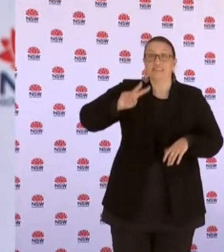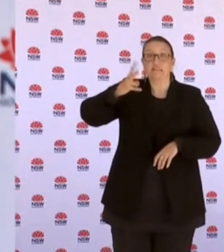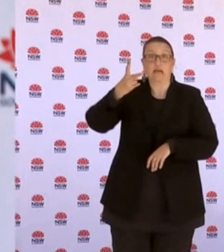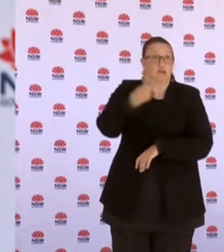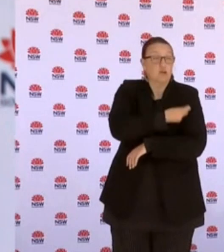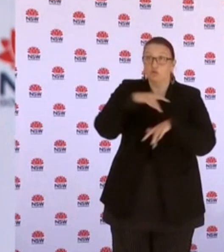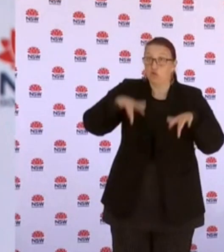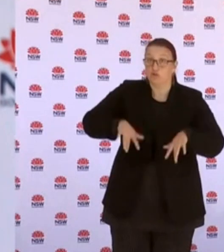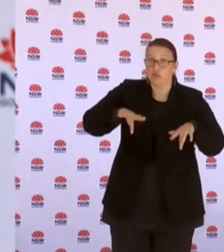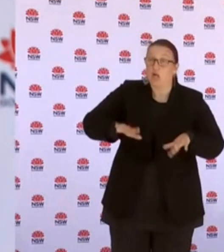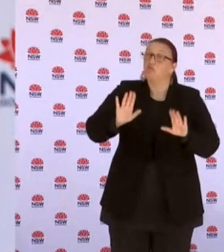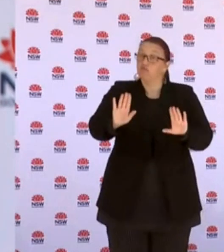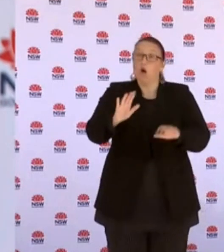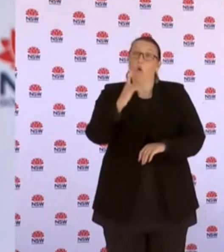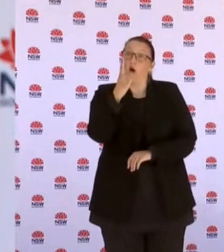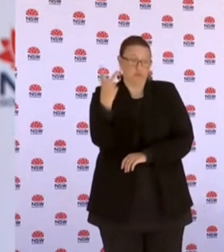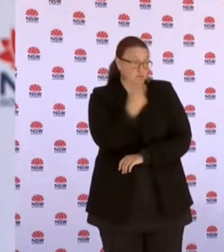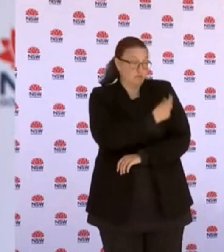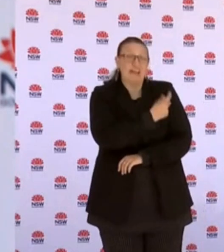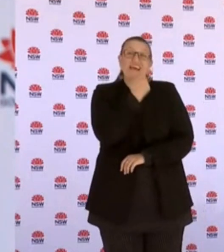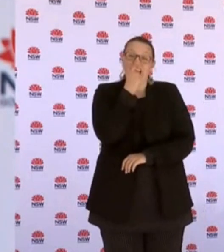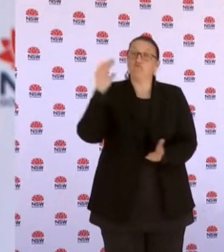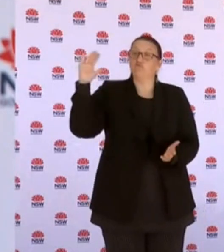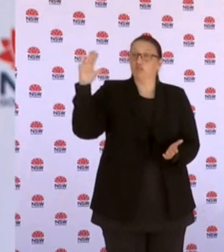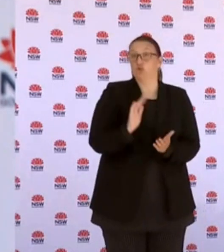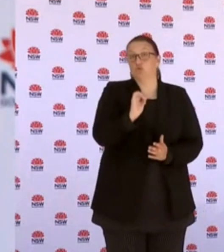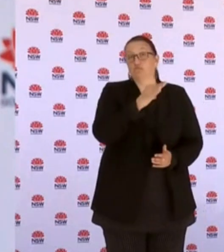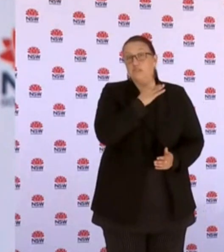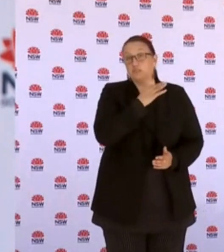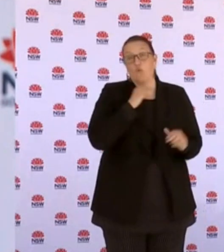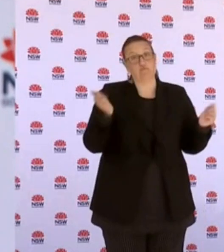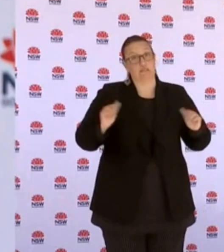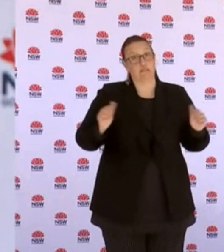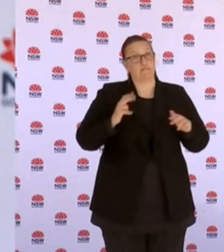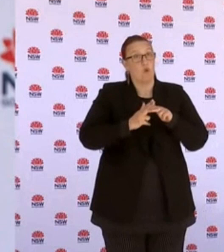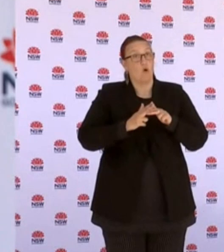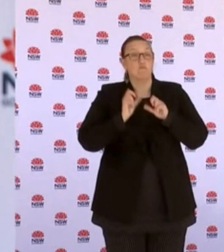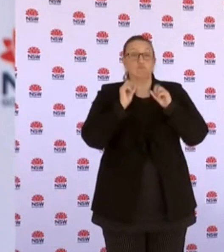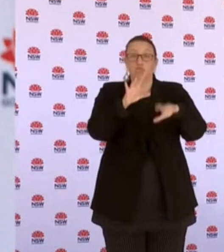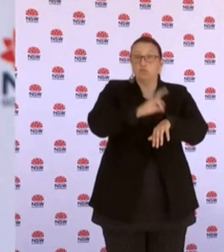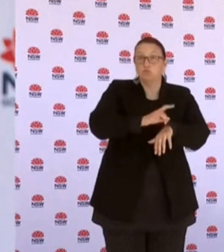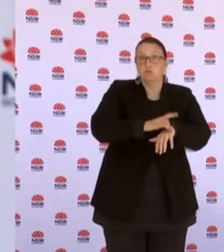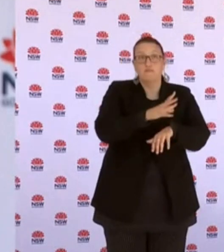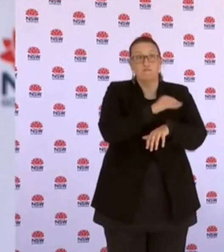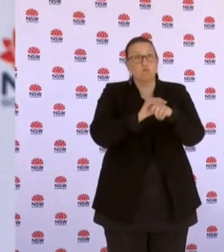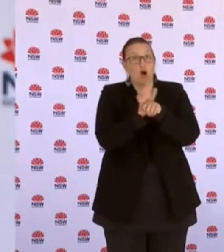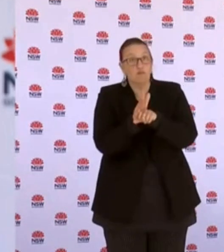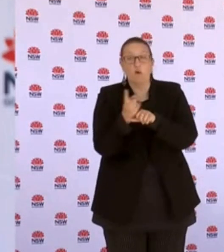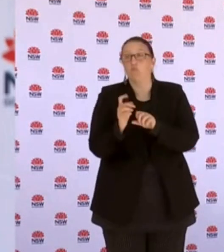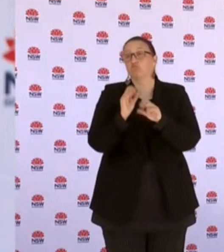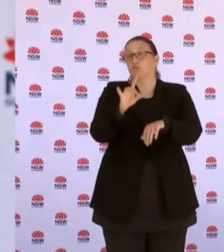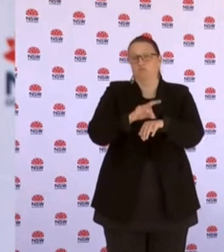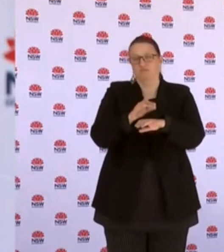hospitalisation and death, but my key message is 2 is best. And that is why we've also brought down our recommendations for